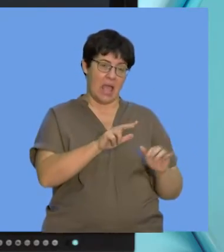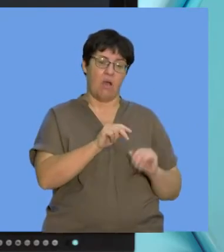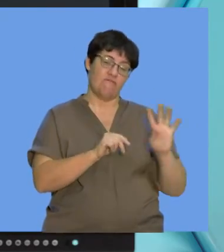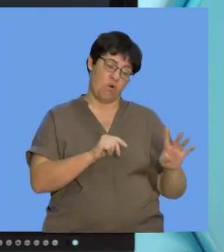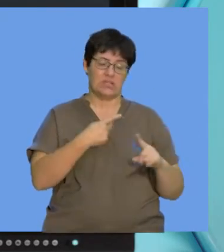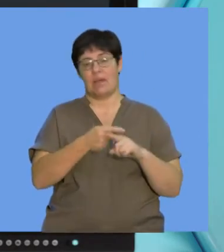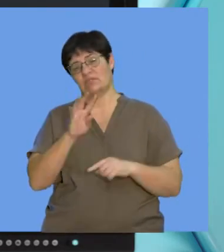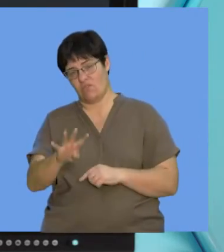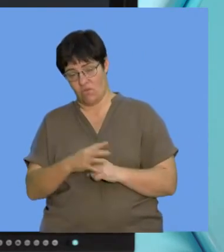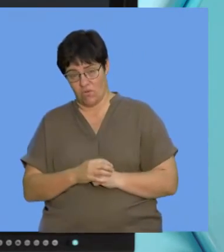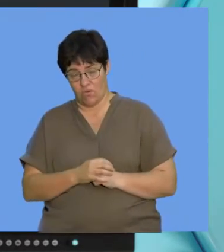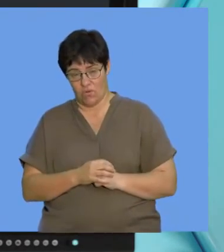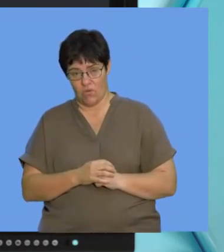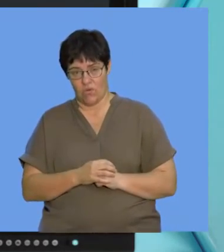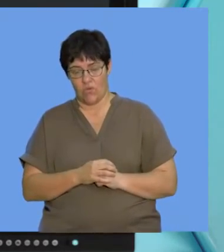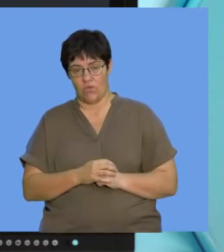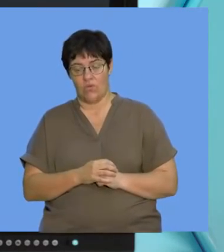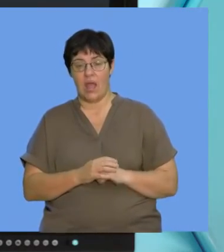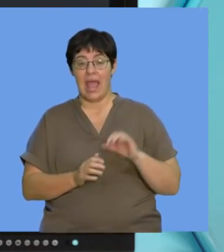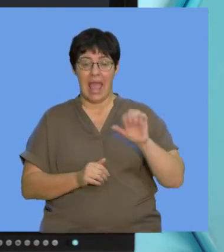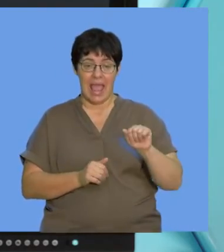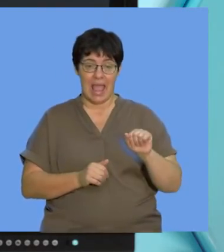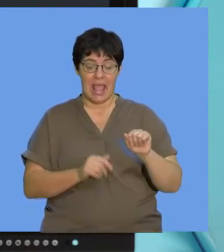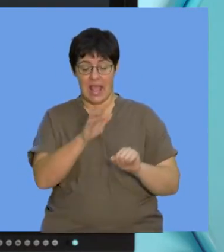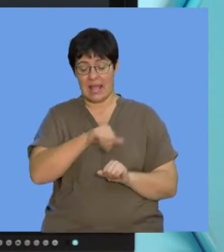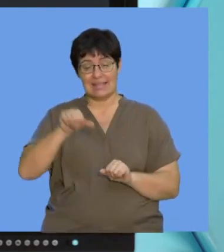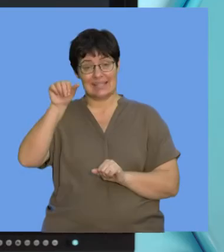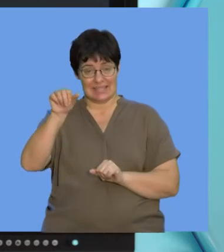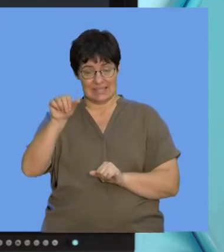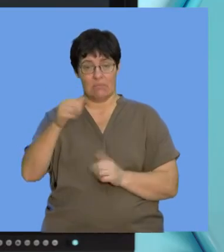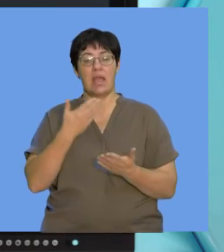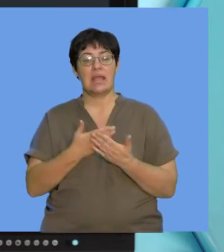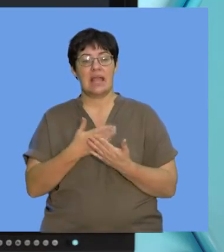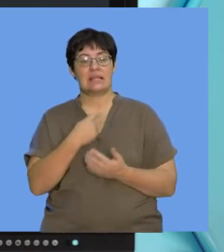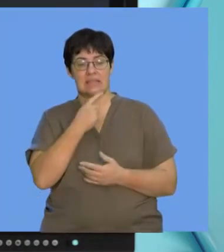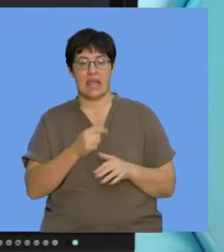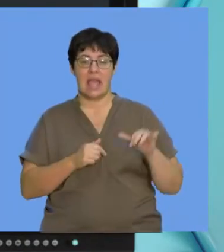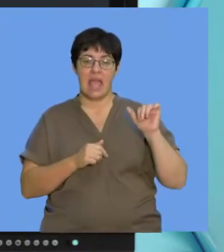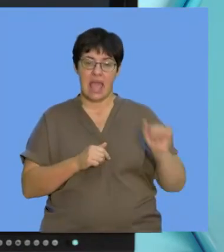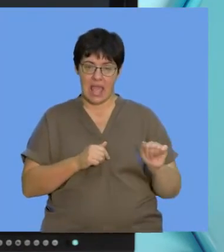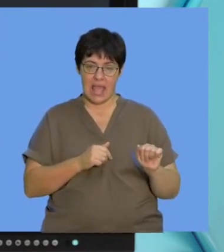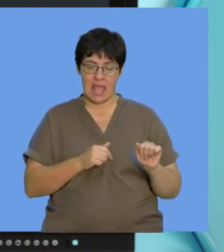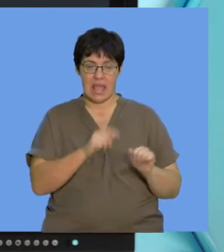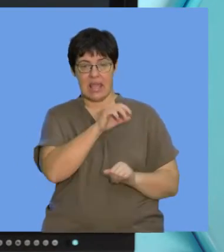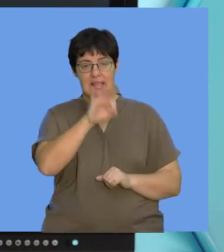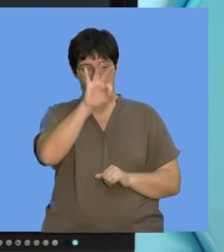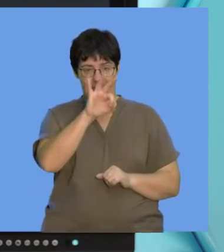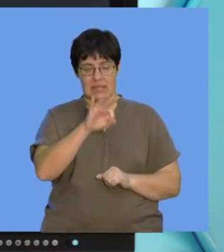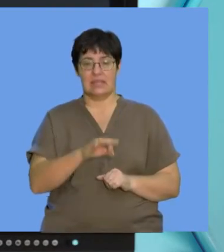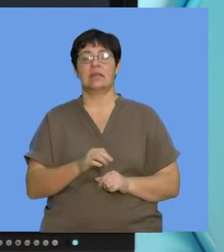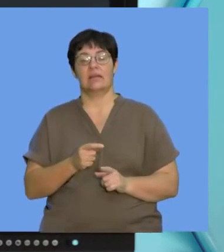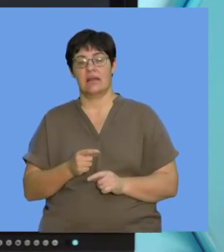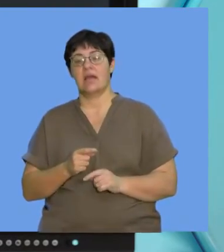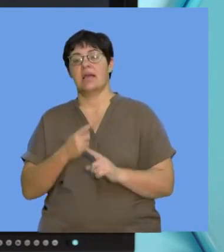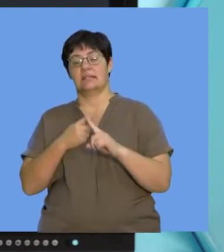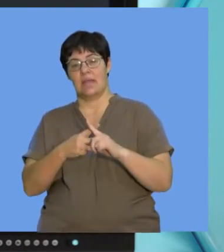and 4. Same thing with a to the exponent of 6. I can multiply a to the exponent of 3 with a